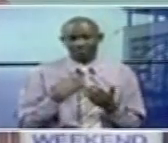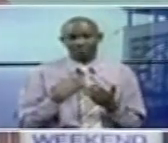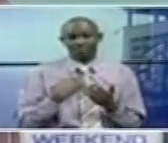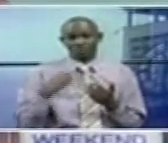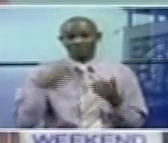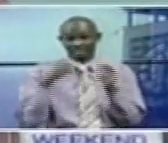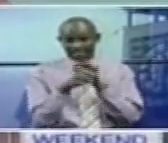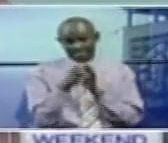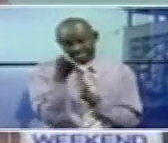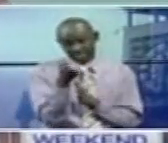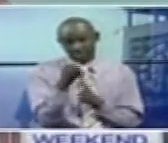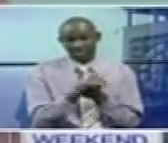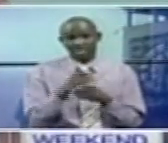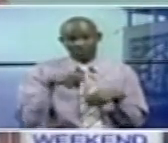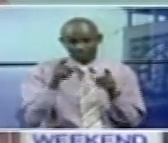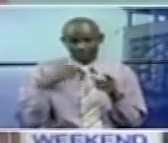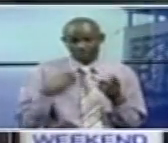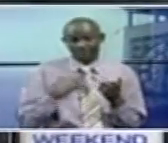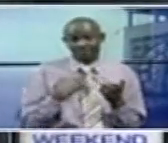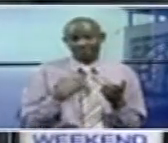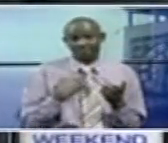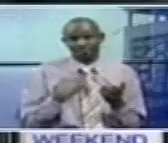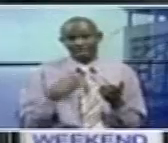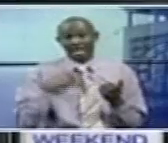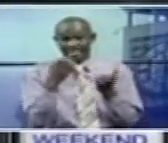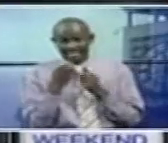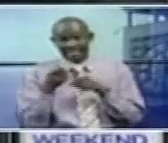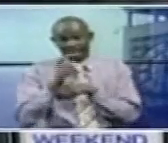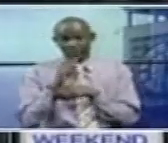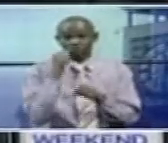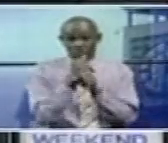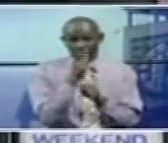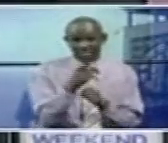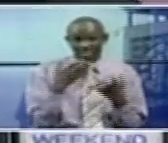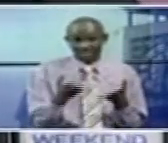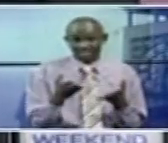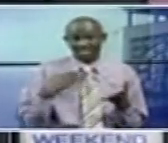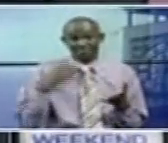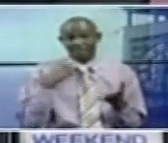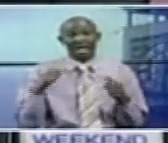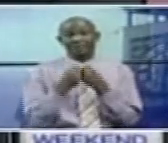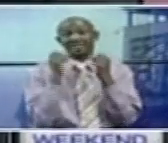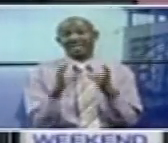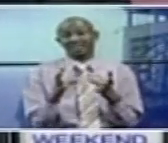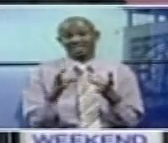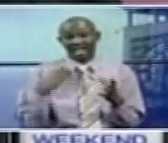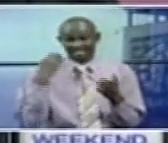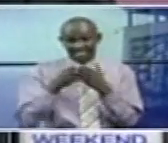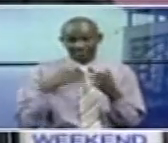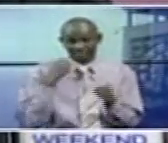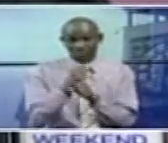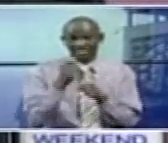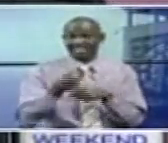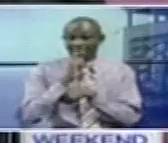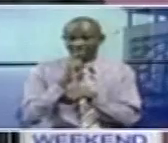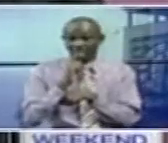have access to right now. If you're just going to sit around and say that I need capital to do this and nothing is ever going to happen until I get this